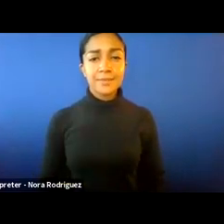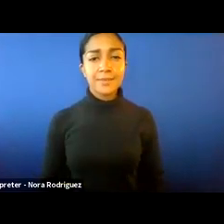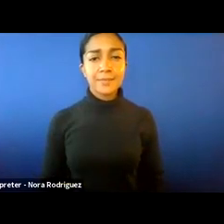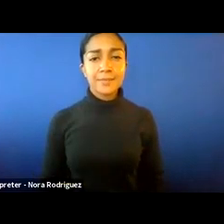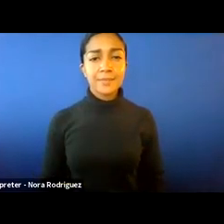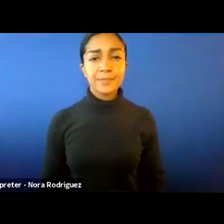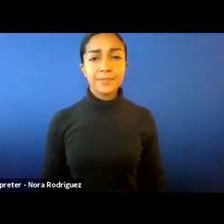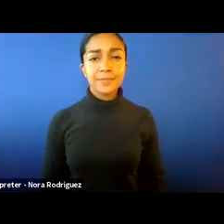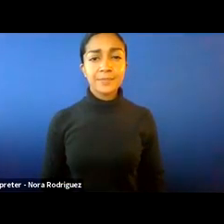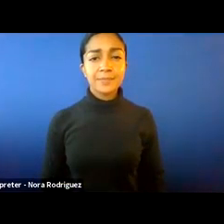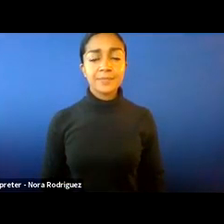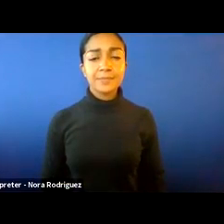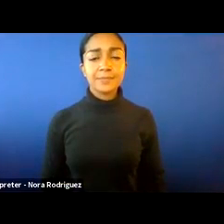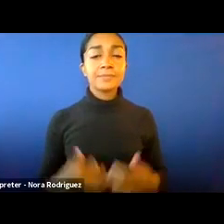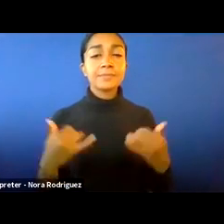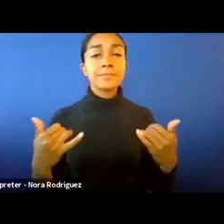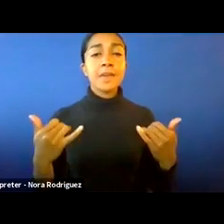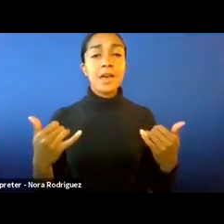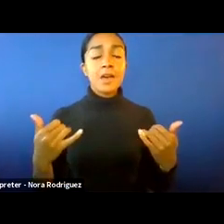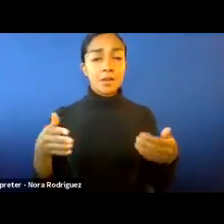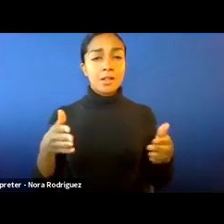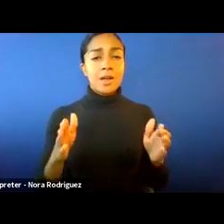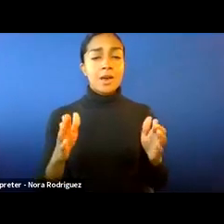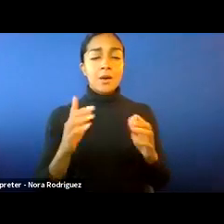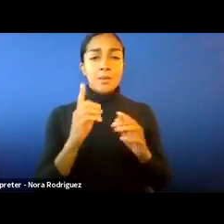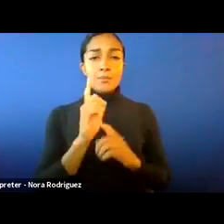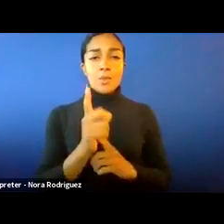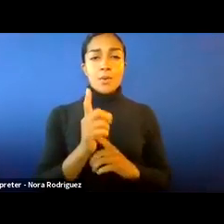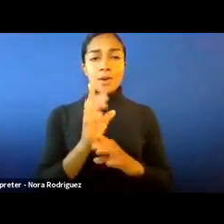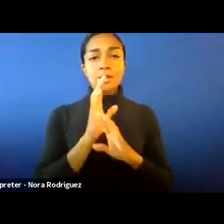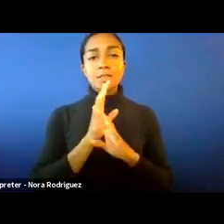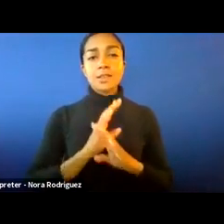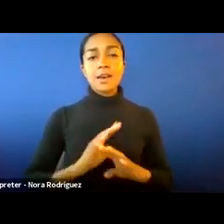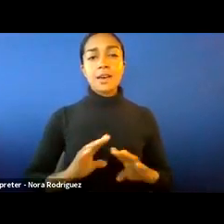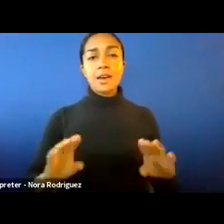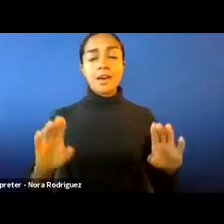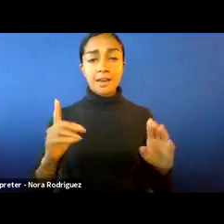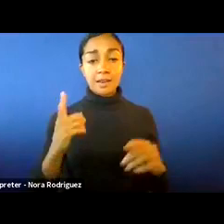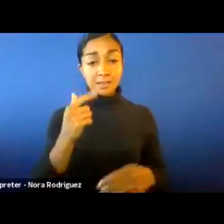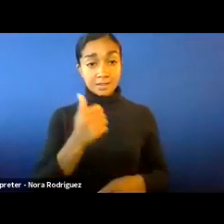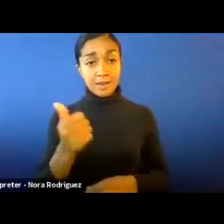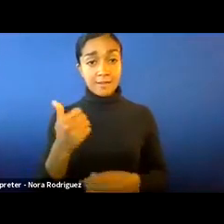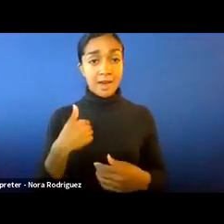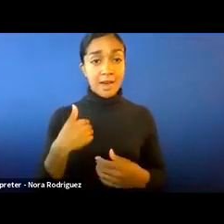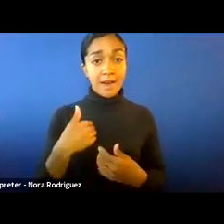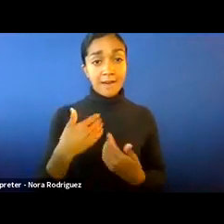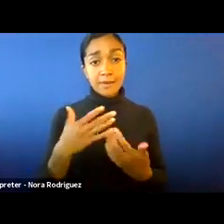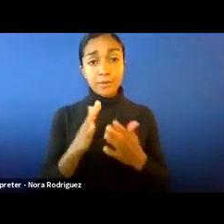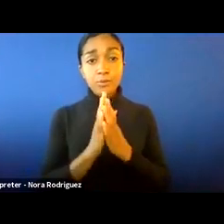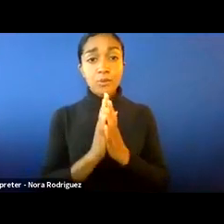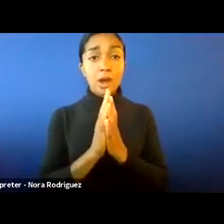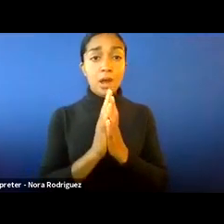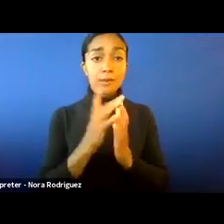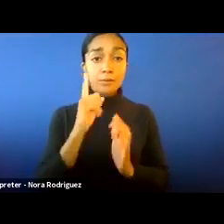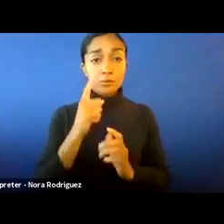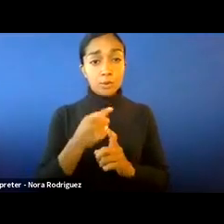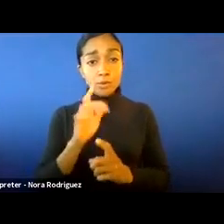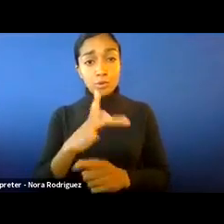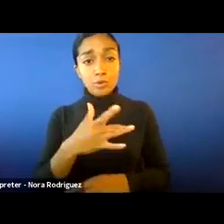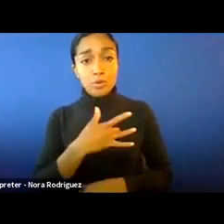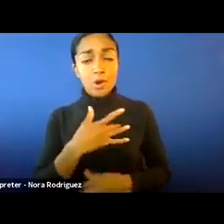At this time, we'll just leave a moment of silence. If there's additional prayers of your heart that you want to say out loud